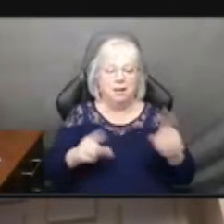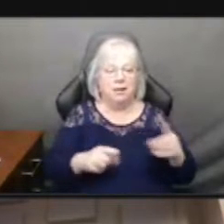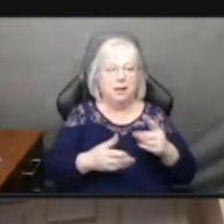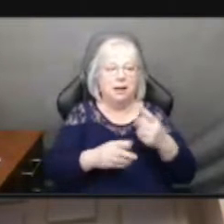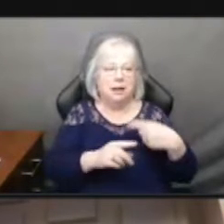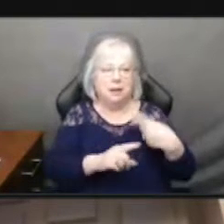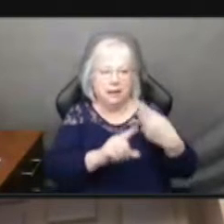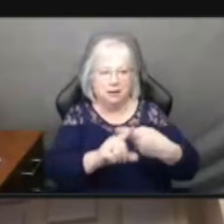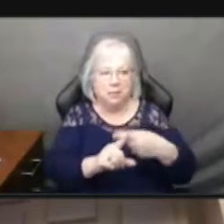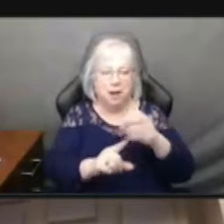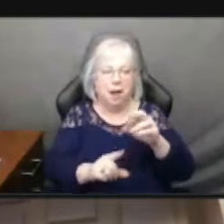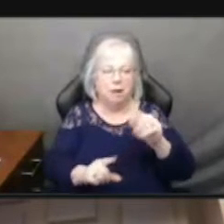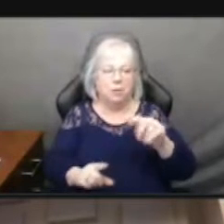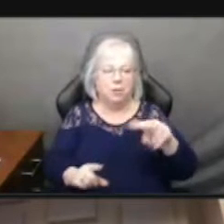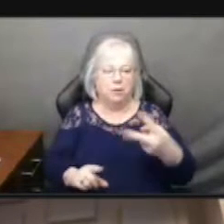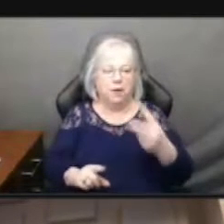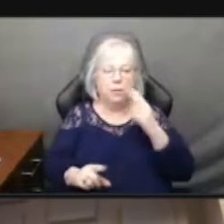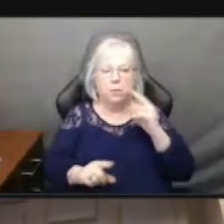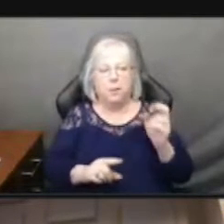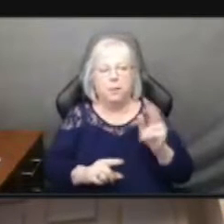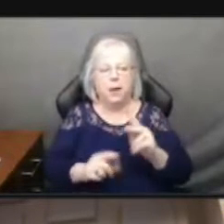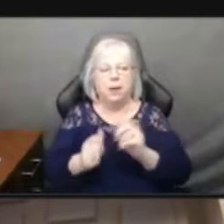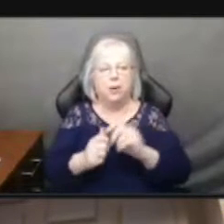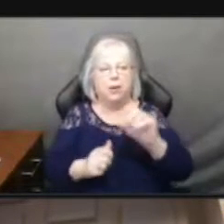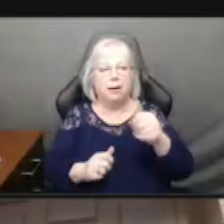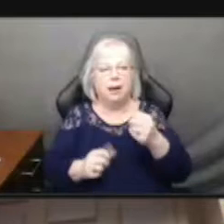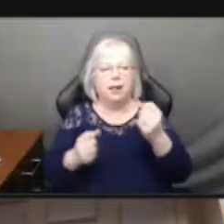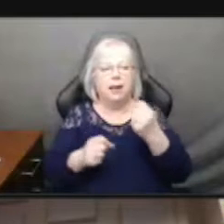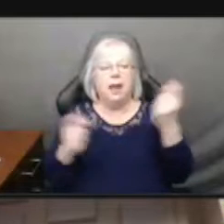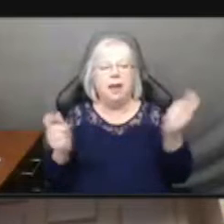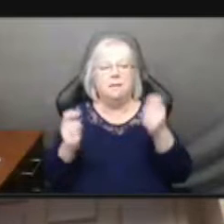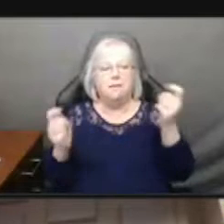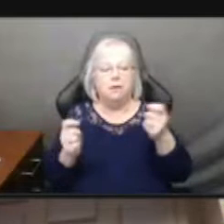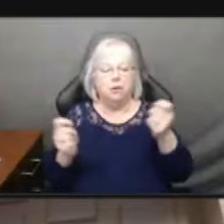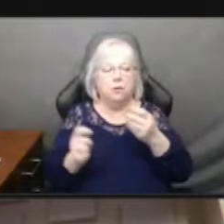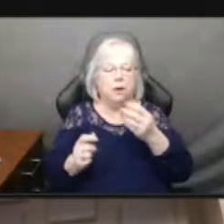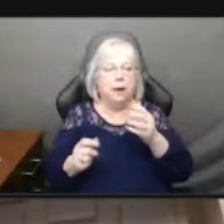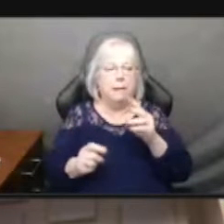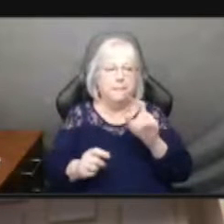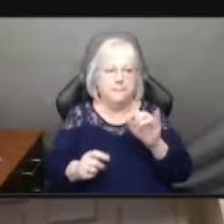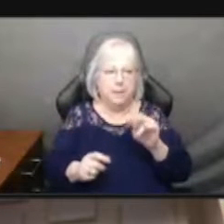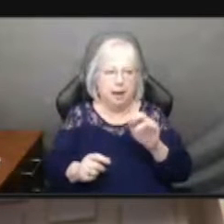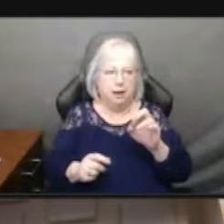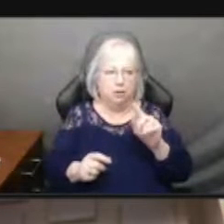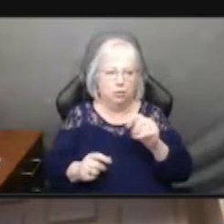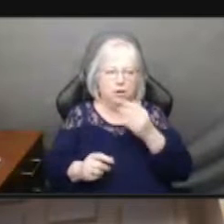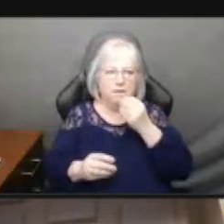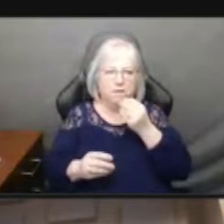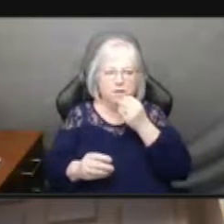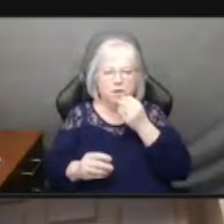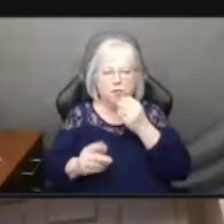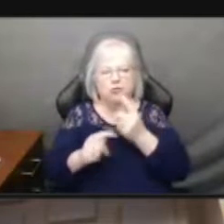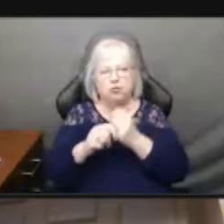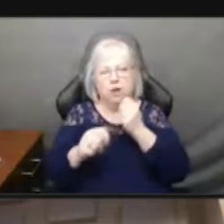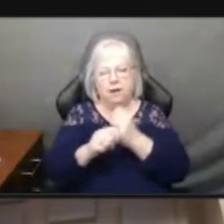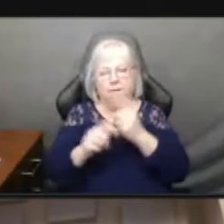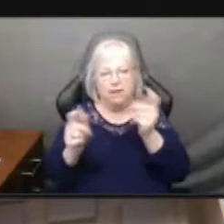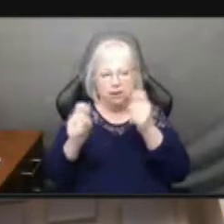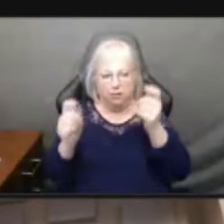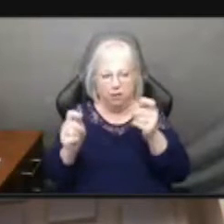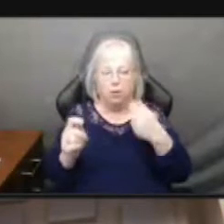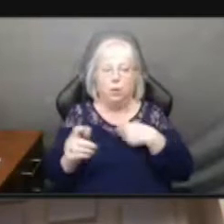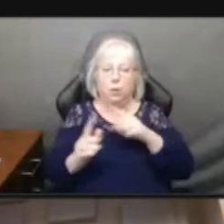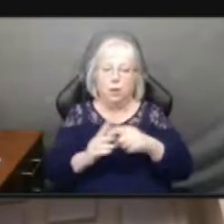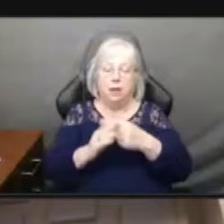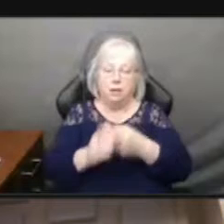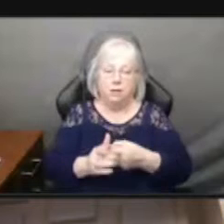10th anniversary Main Street Food Truck Festival. As many of you know, this was an event that we started to